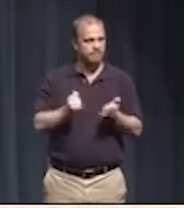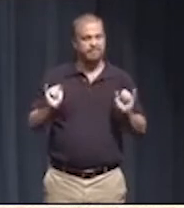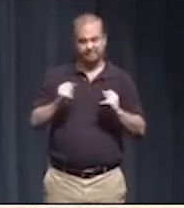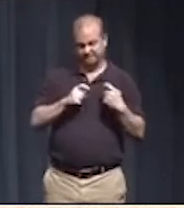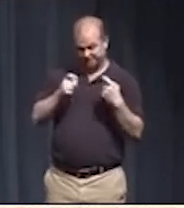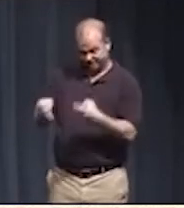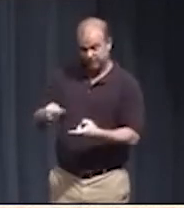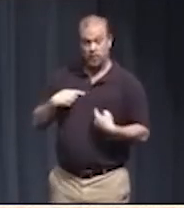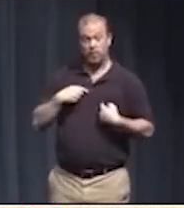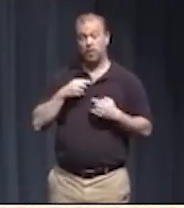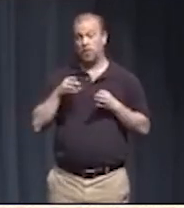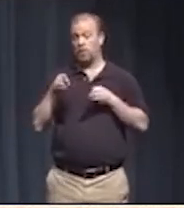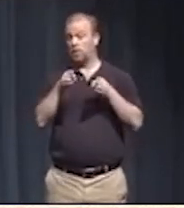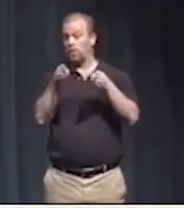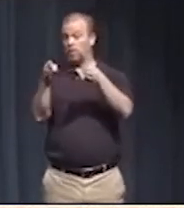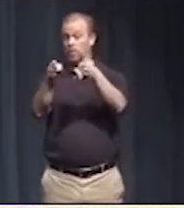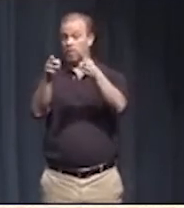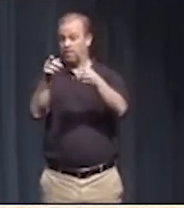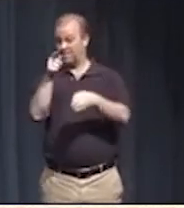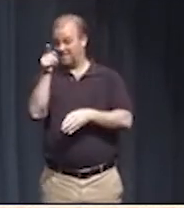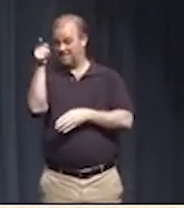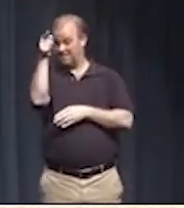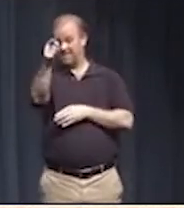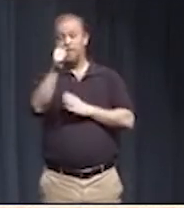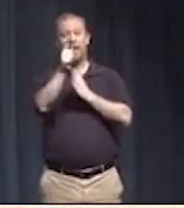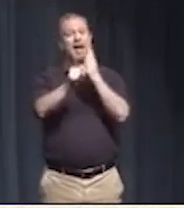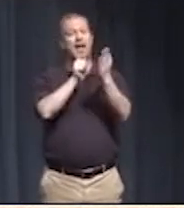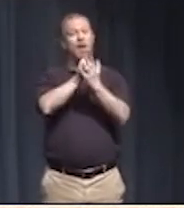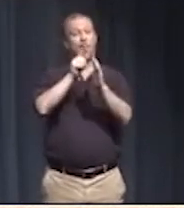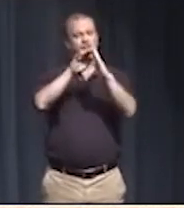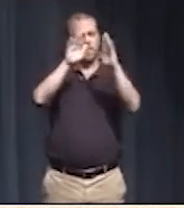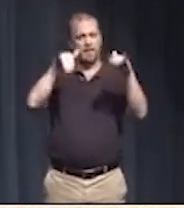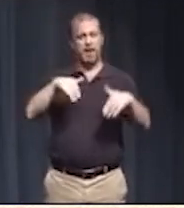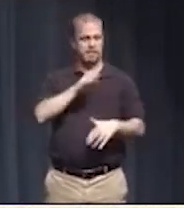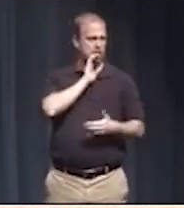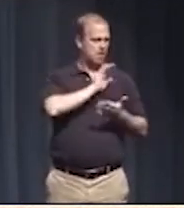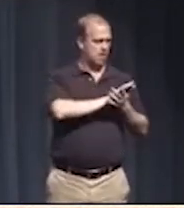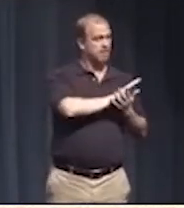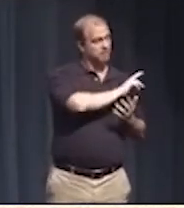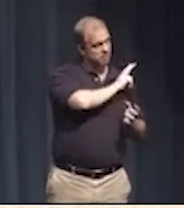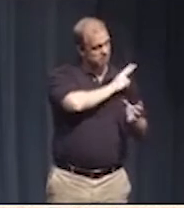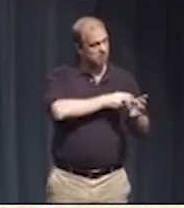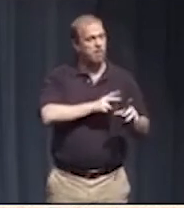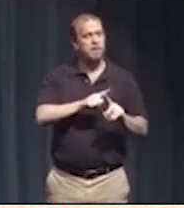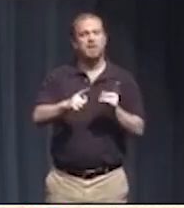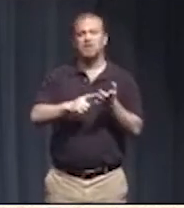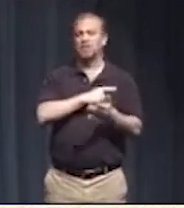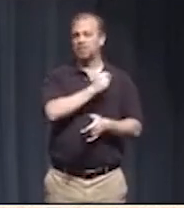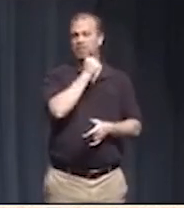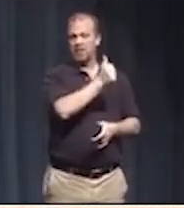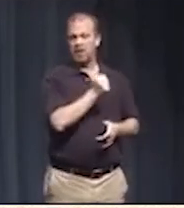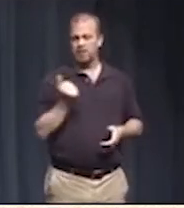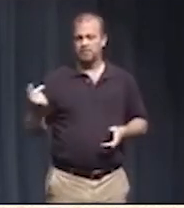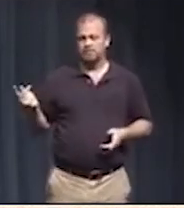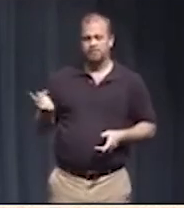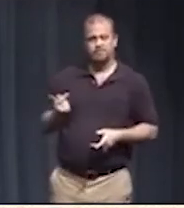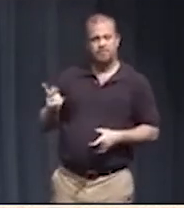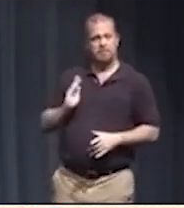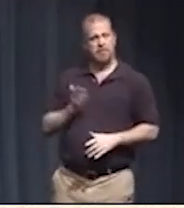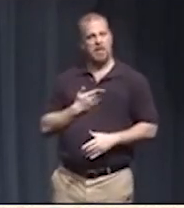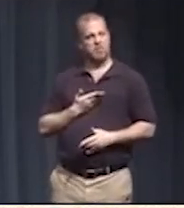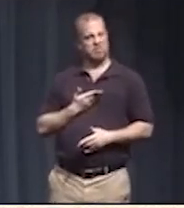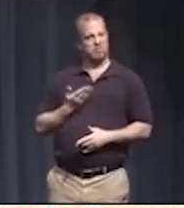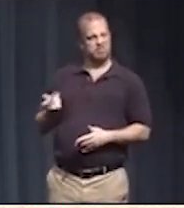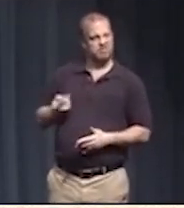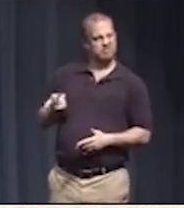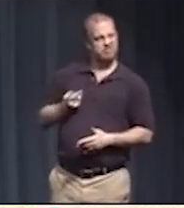would go down the road. It was about an hour away from the house. My wife went with us a lot of times, but there were times she didn't, and it was kind of our thing. We'd